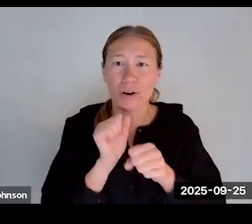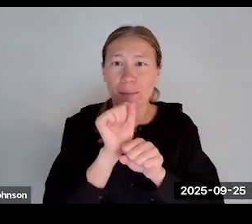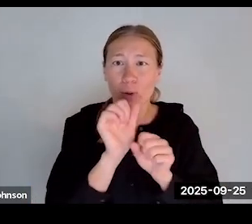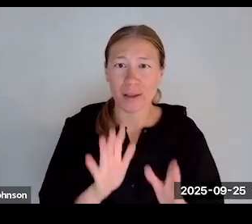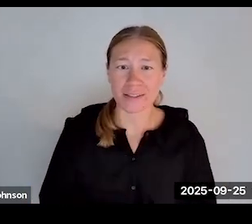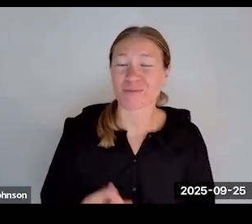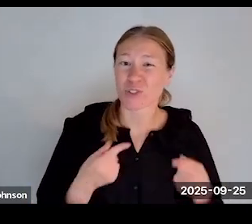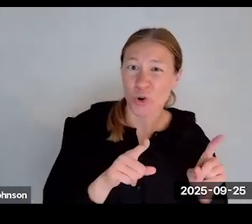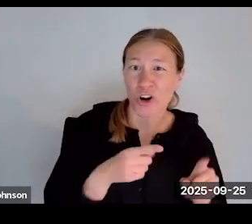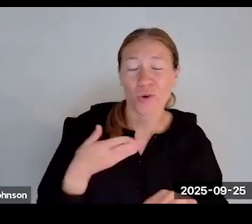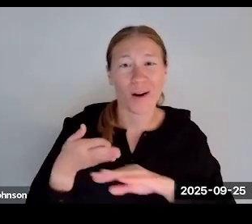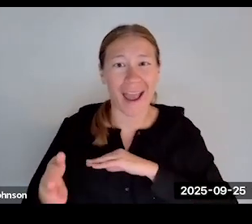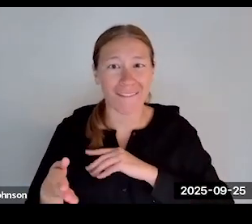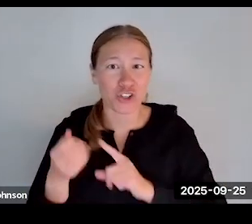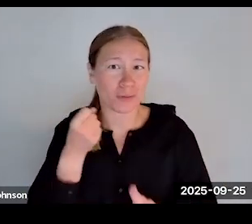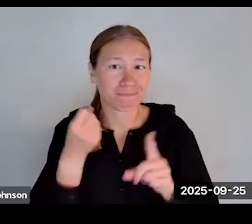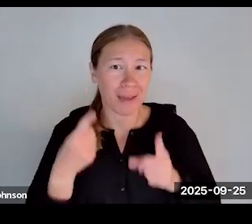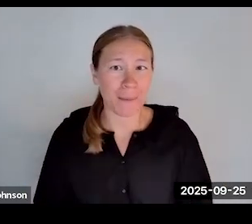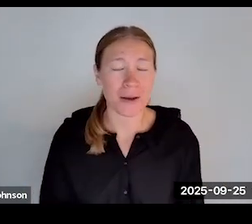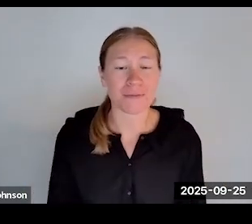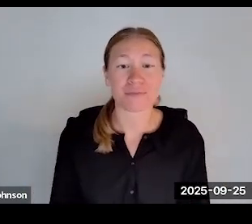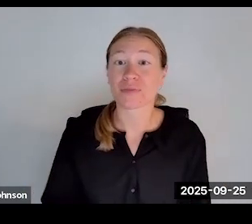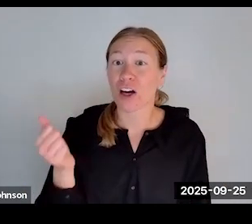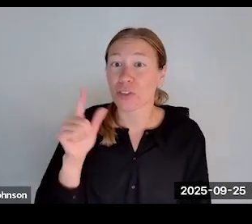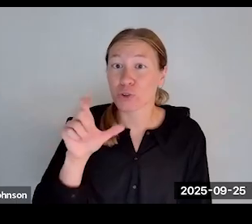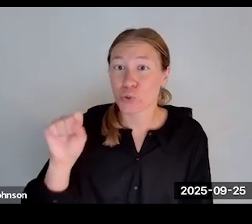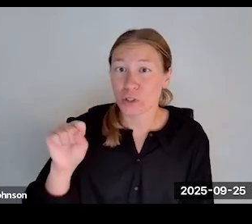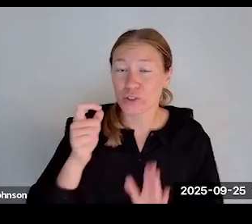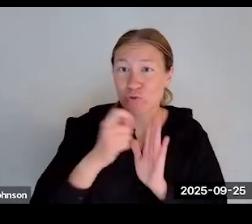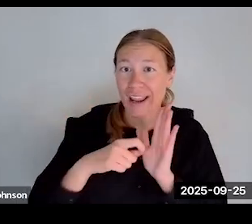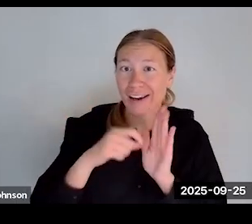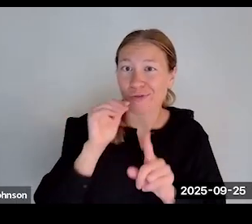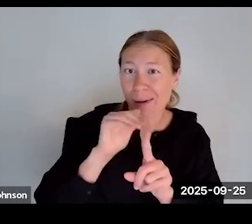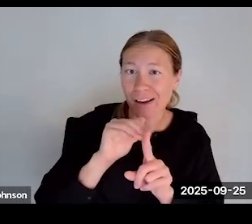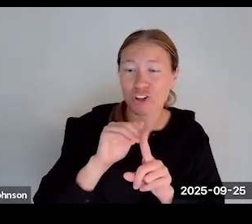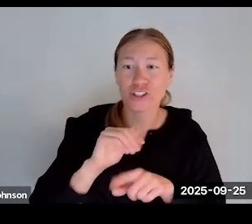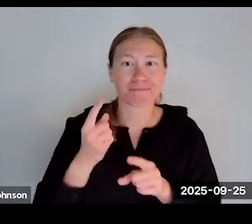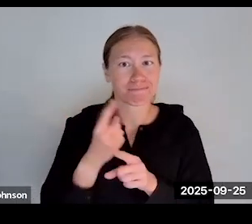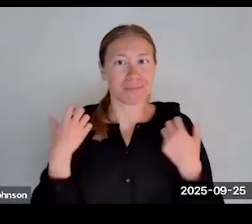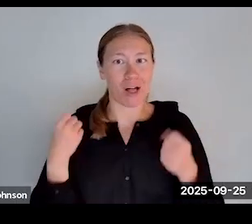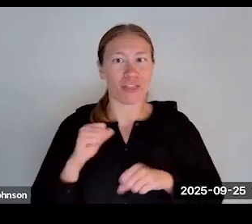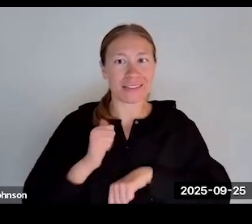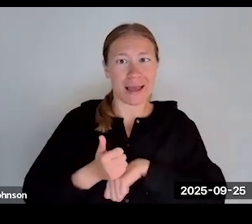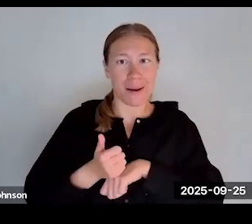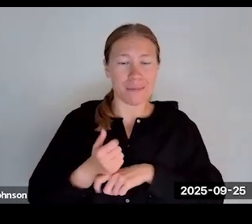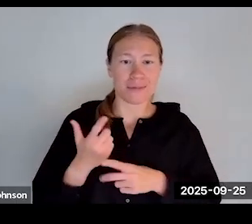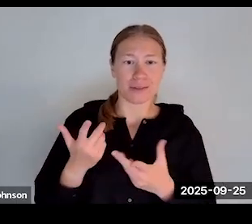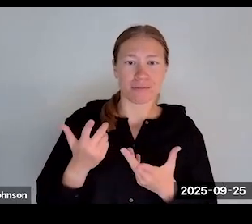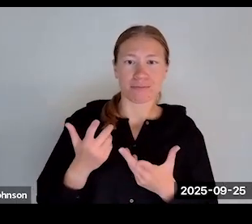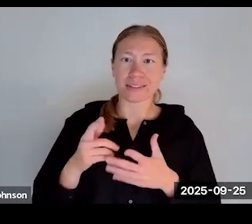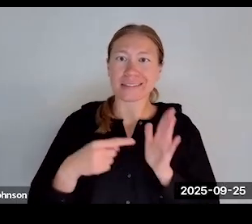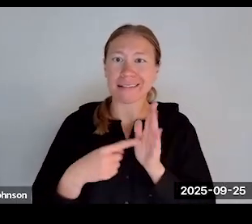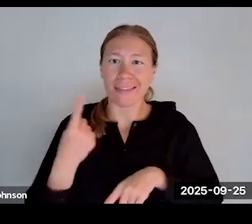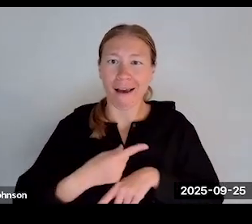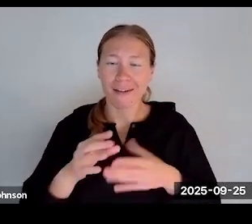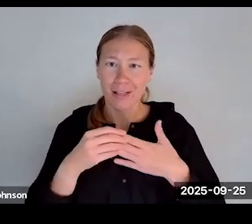flare. Tools like written reminders, ergonomic setups, and deadline flexibility help maintain